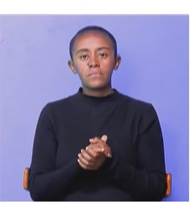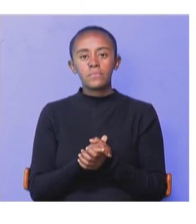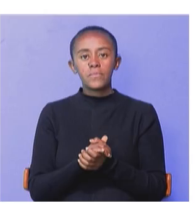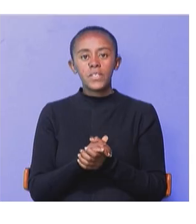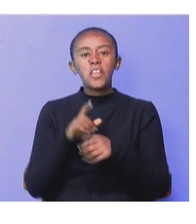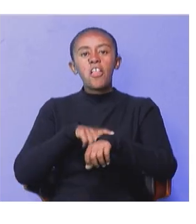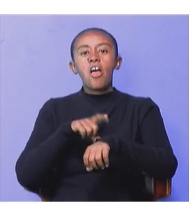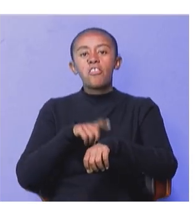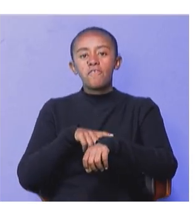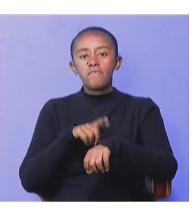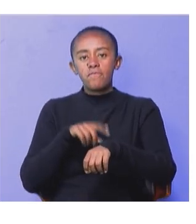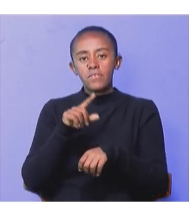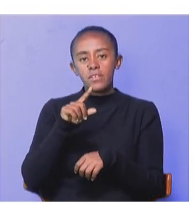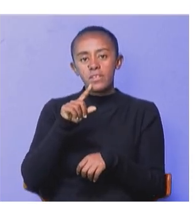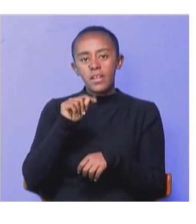tentative.